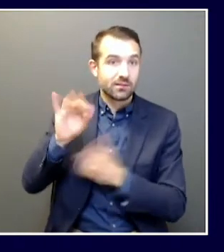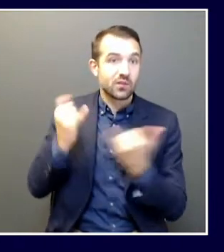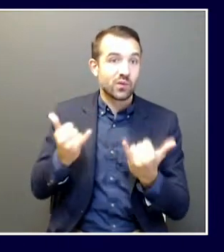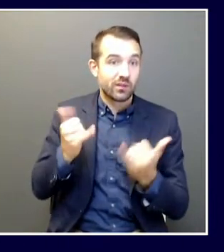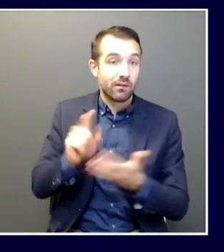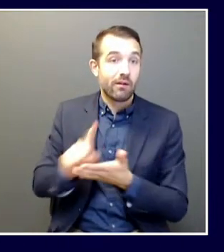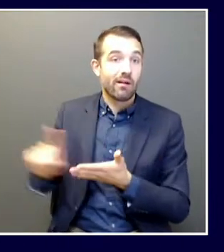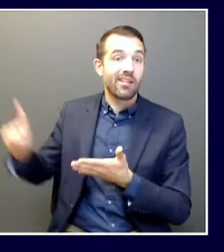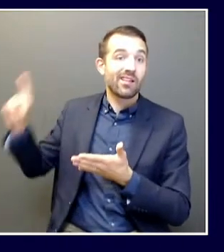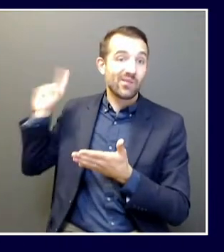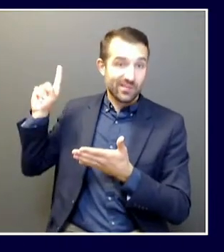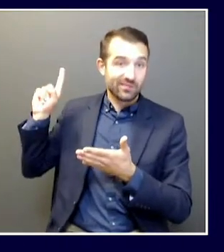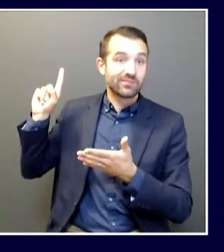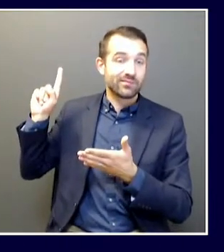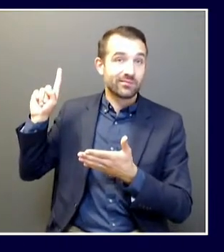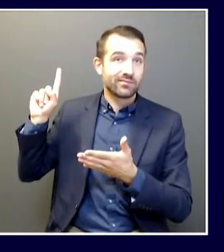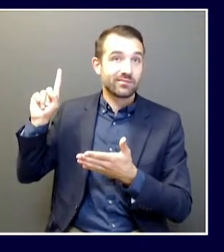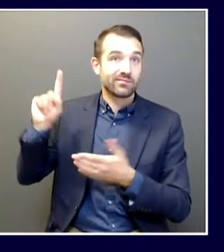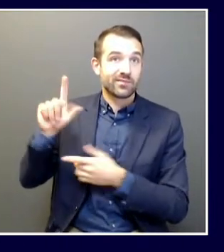number stood at 21.